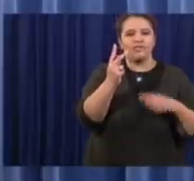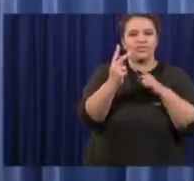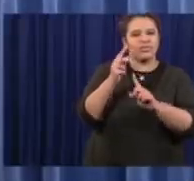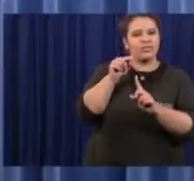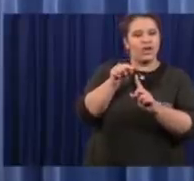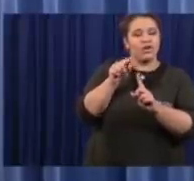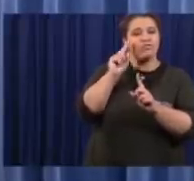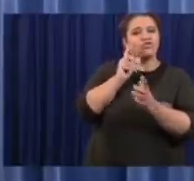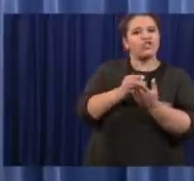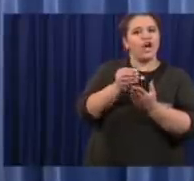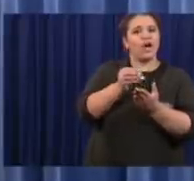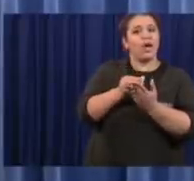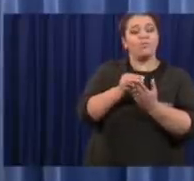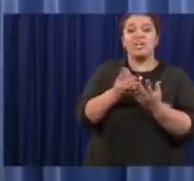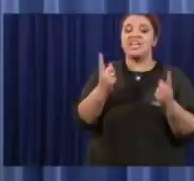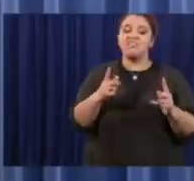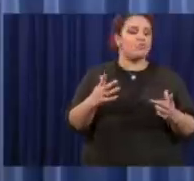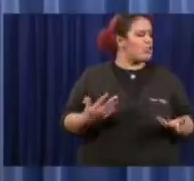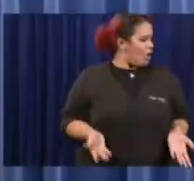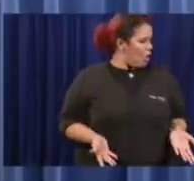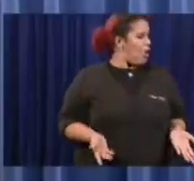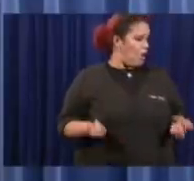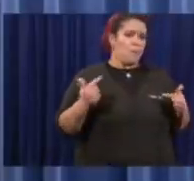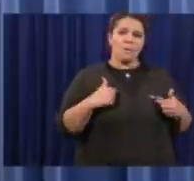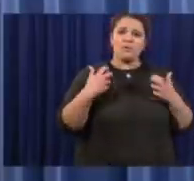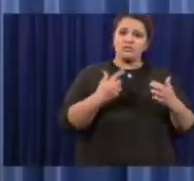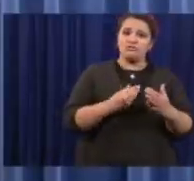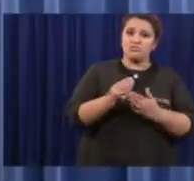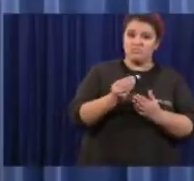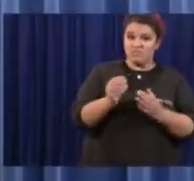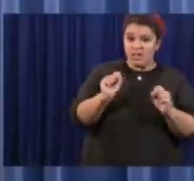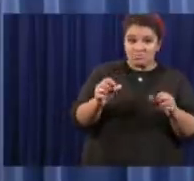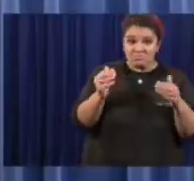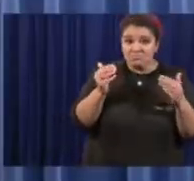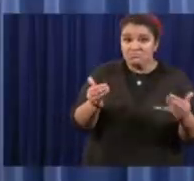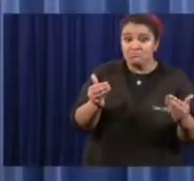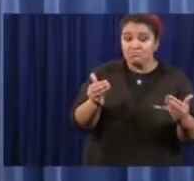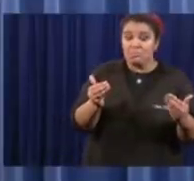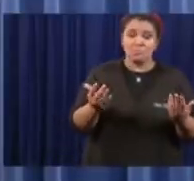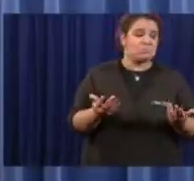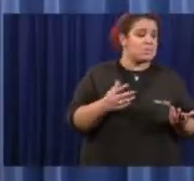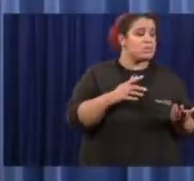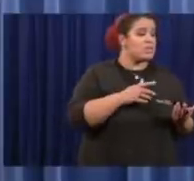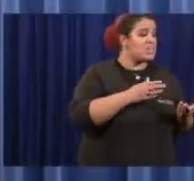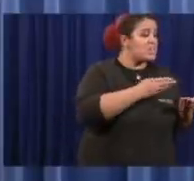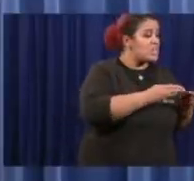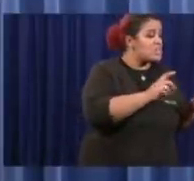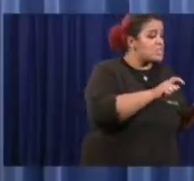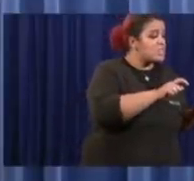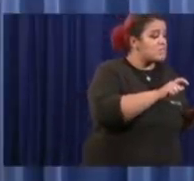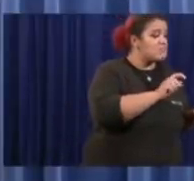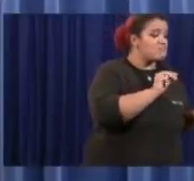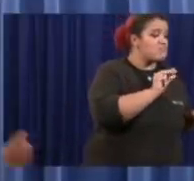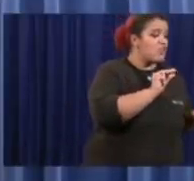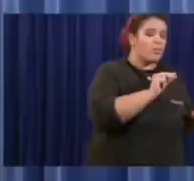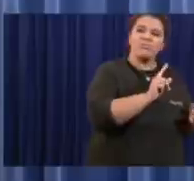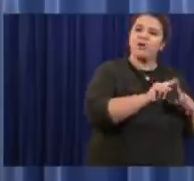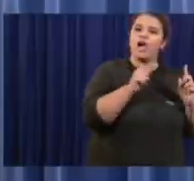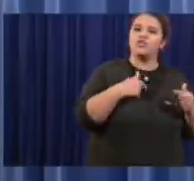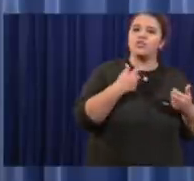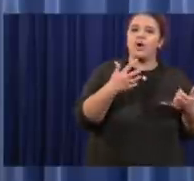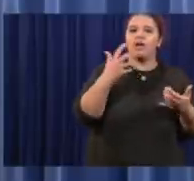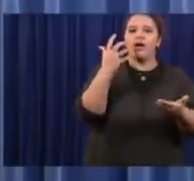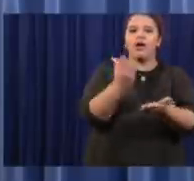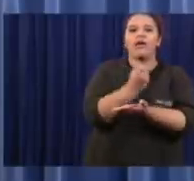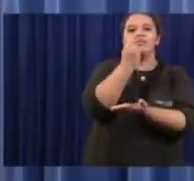like going shopping. I've been cooped up on my house for a very long time. I may not need anything, but I like to go shopping. That's what the